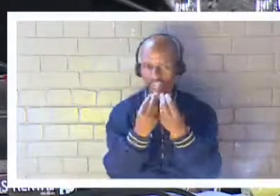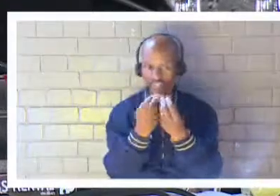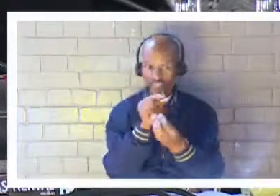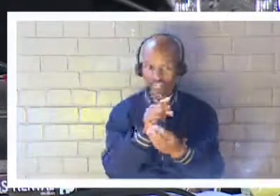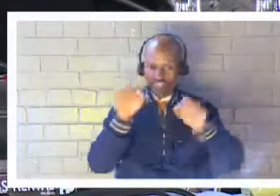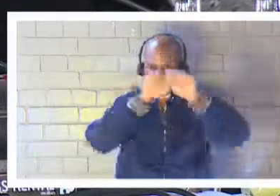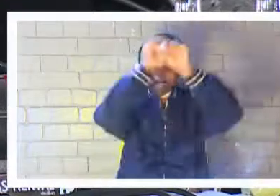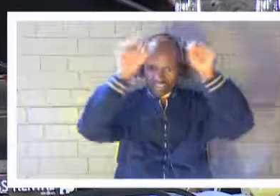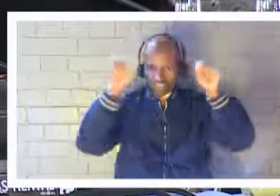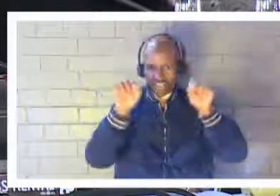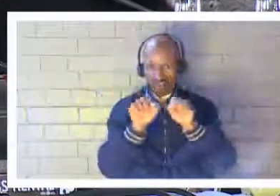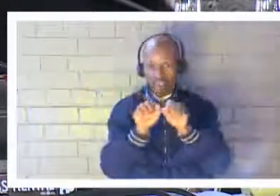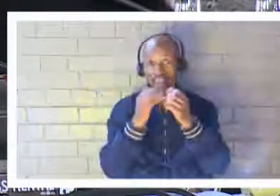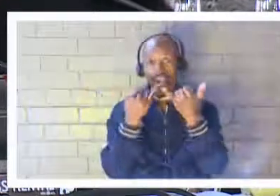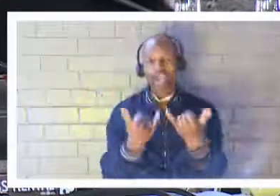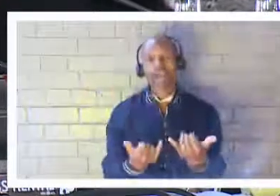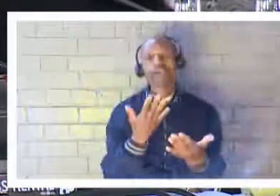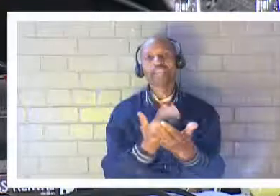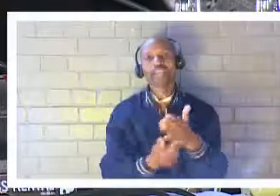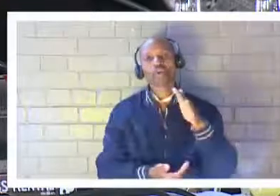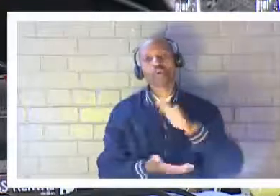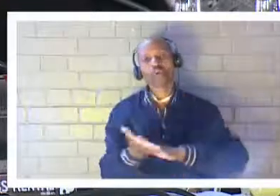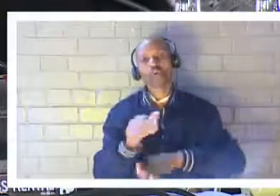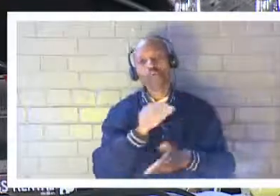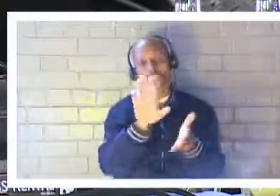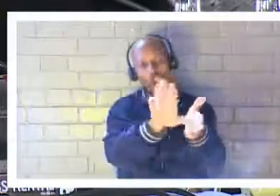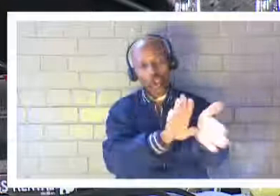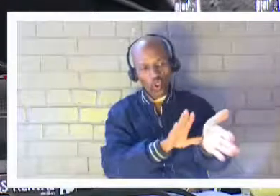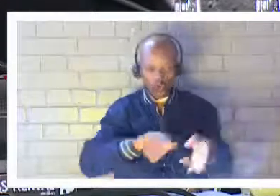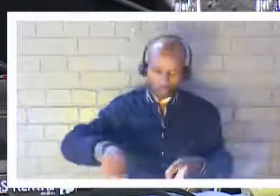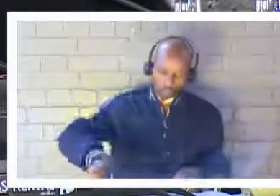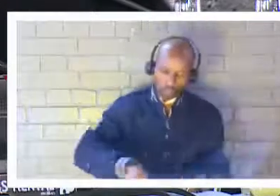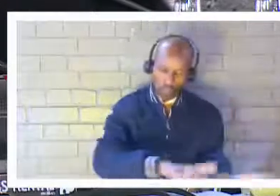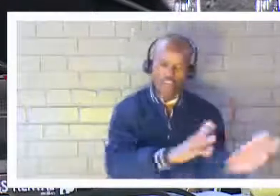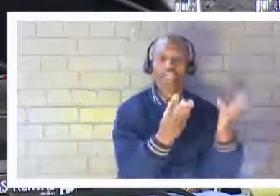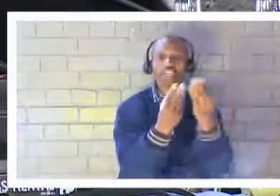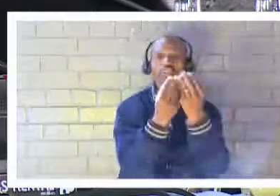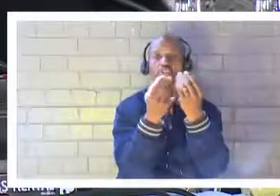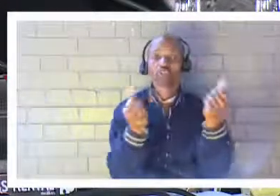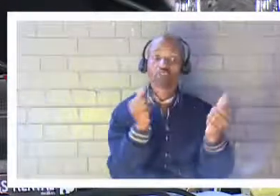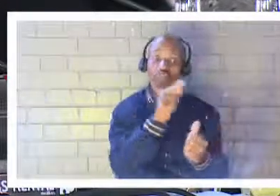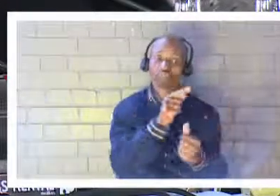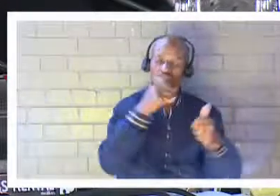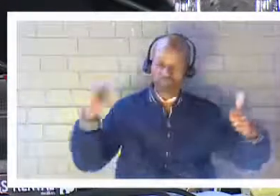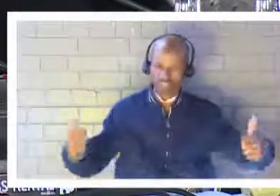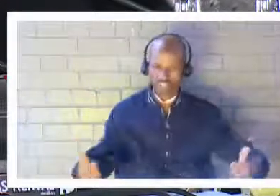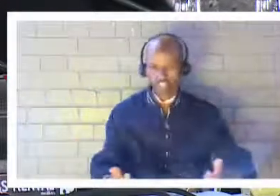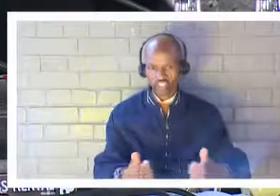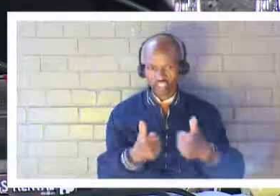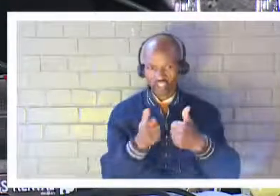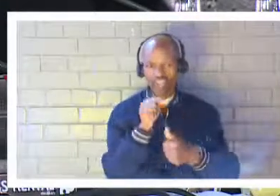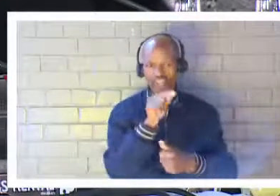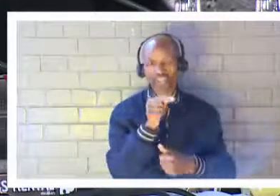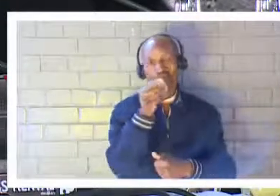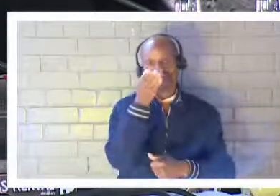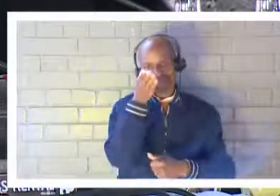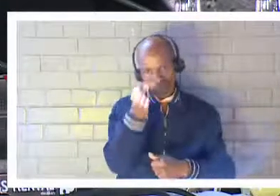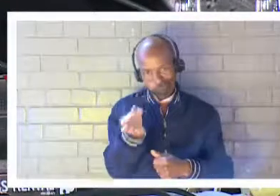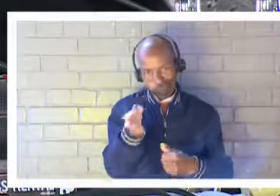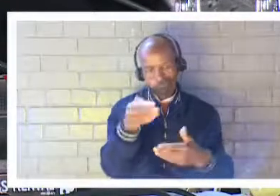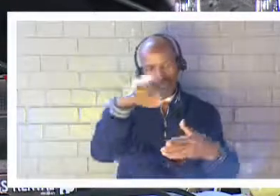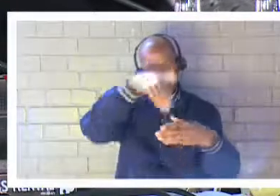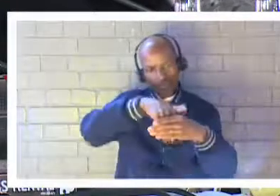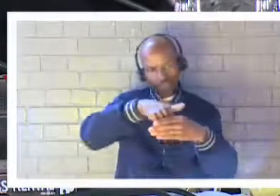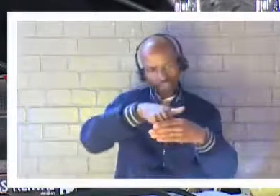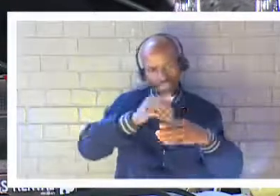the system. So it could go a long way into resolving most of these inherent challenges that exist within